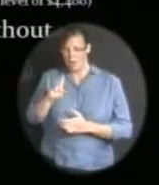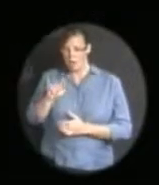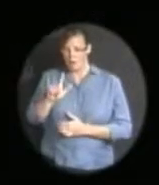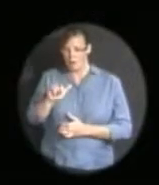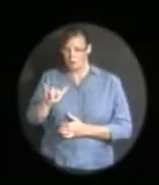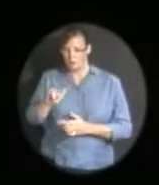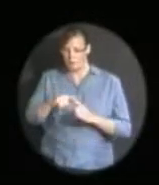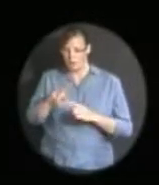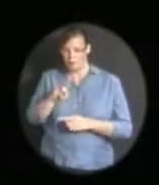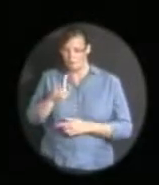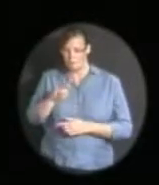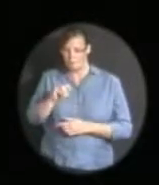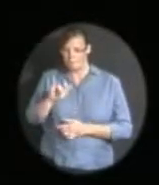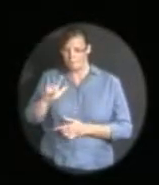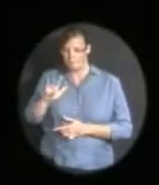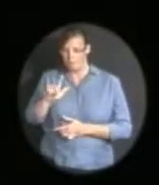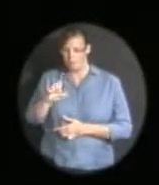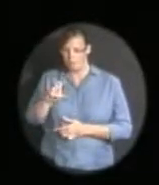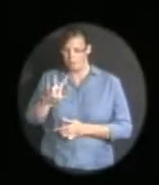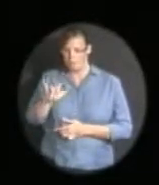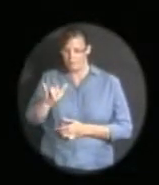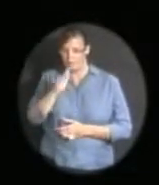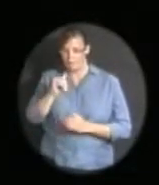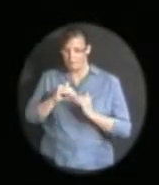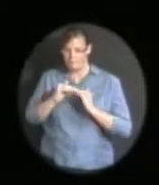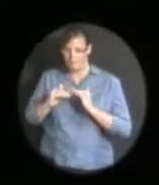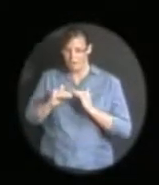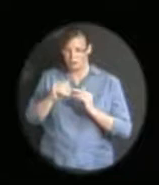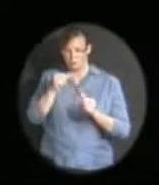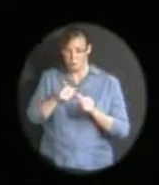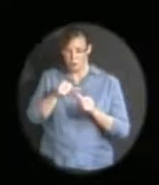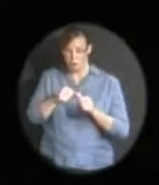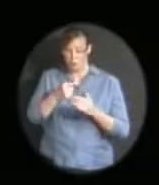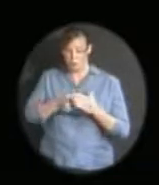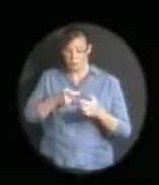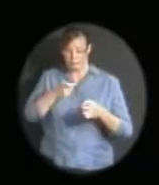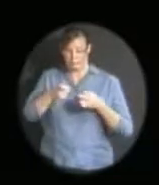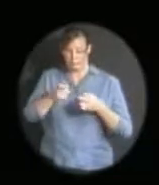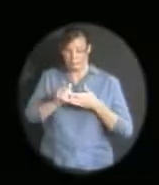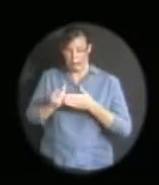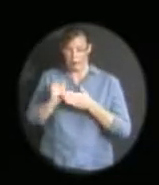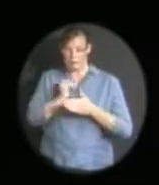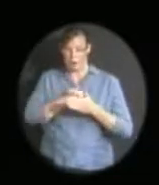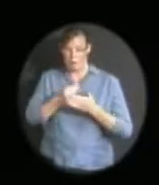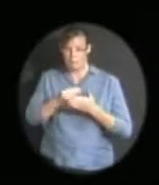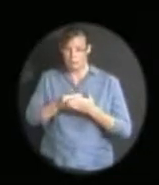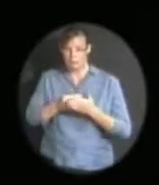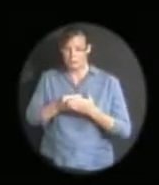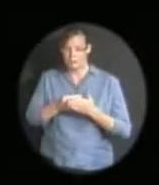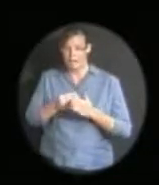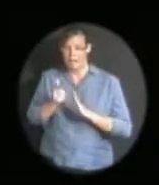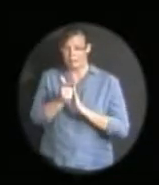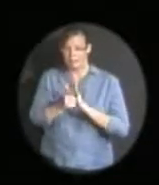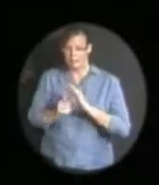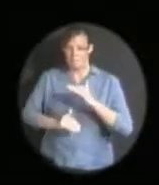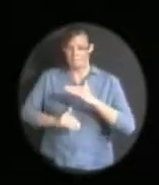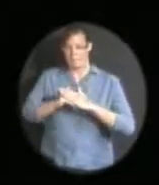flat. As a reminder, what governs our budget is really a thing called a legal maximum budget. Last year it